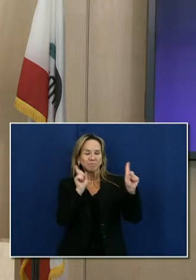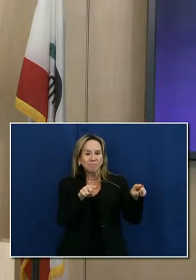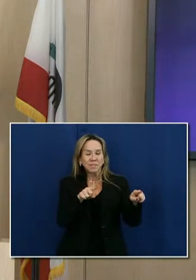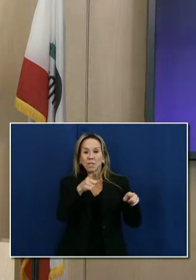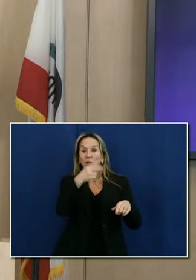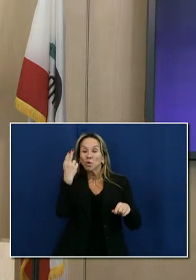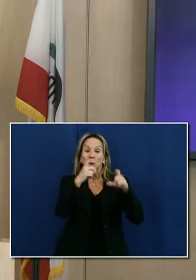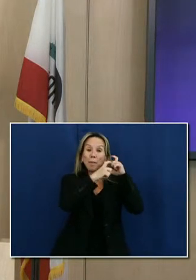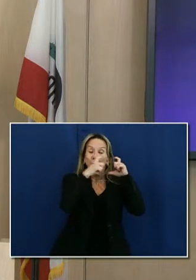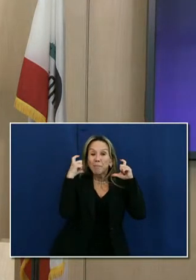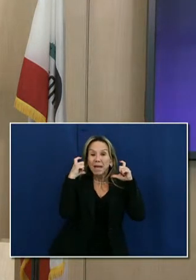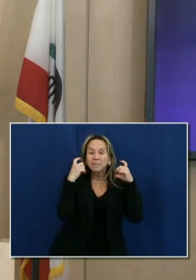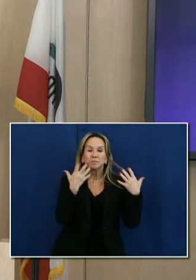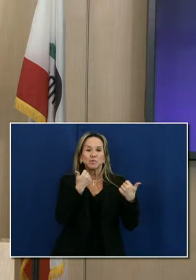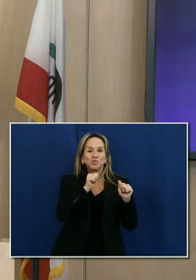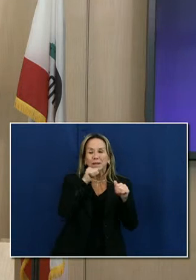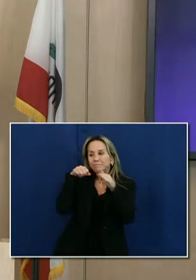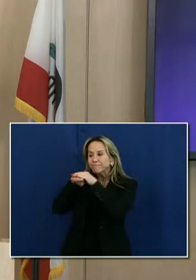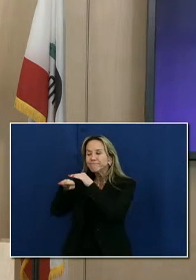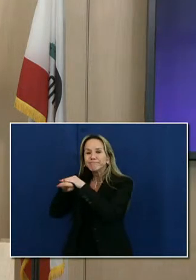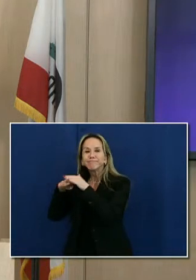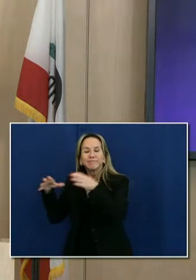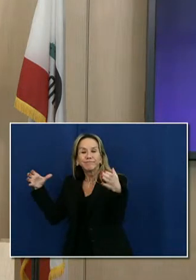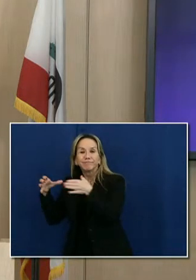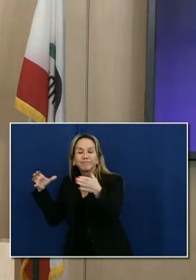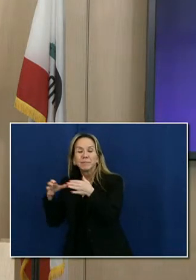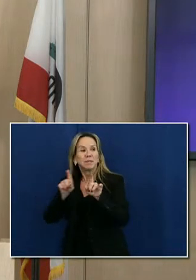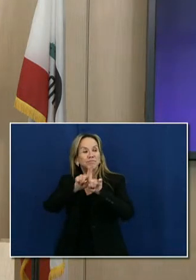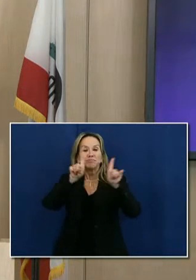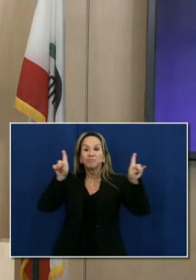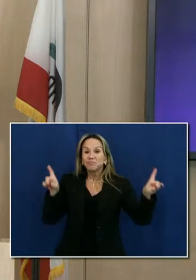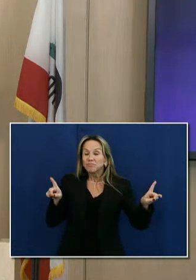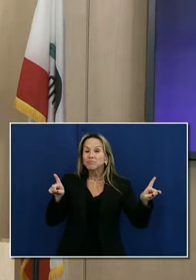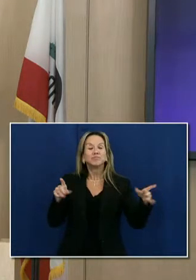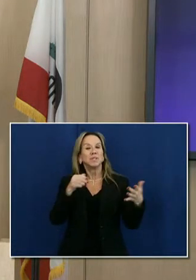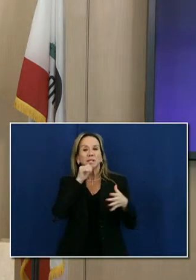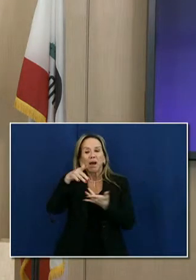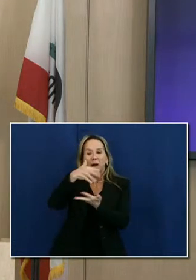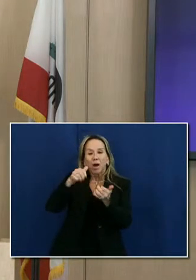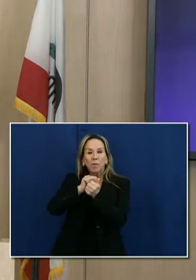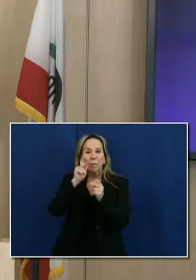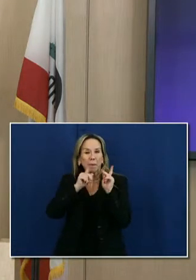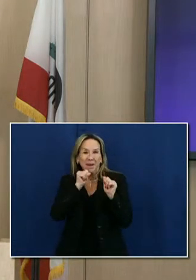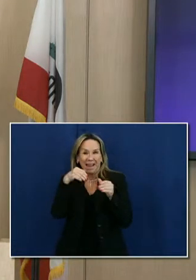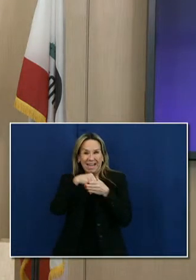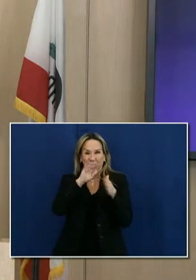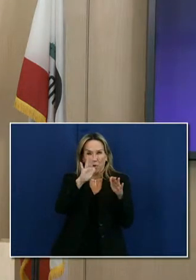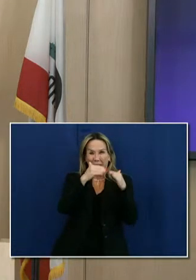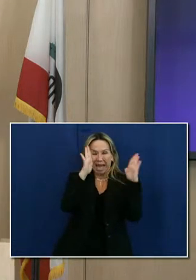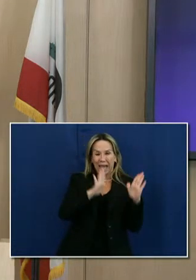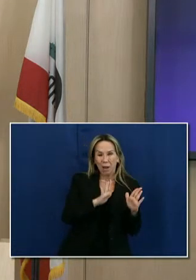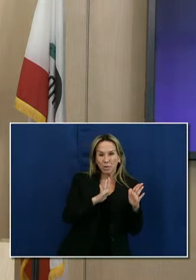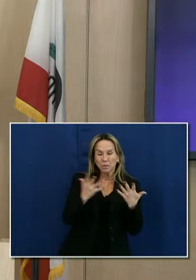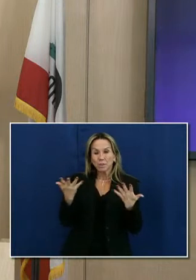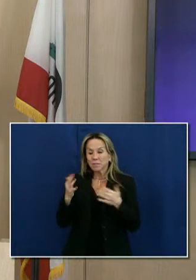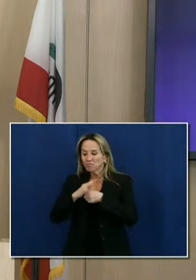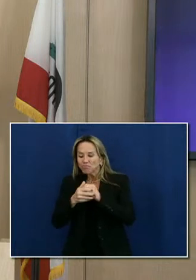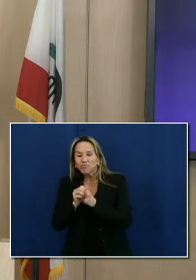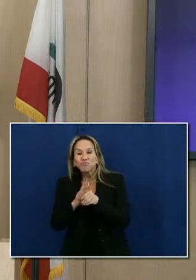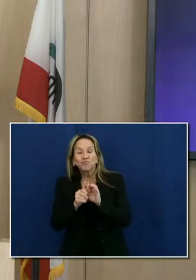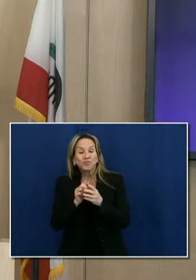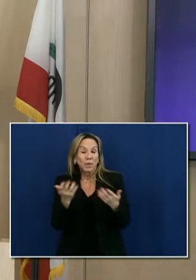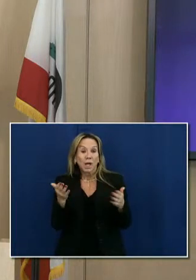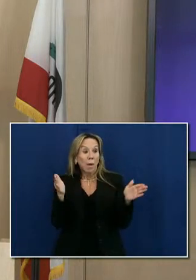utilize the mask, avoiding indoor settings, physical distancing with non-household members, washing their hands. We thank the small businesses that are